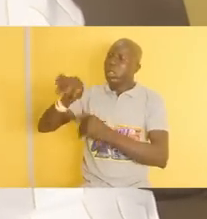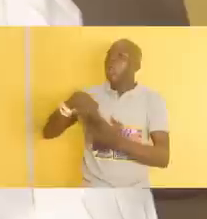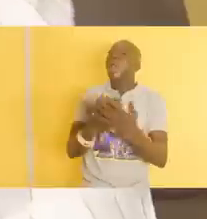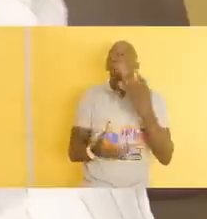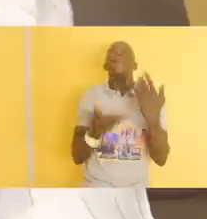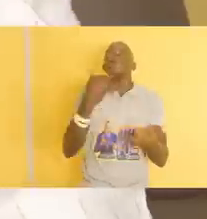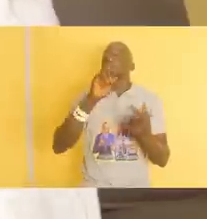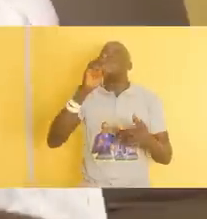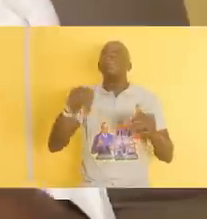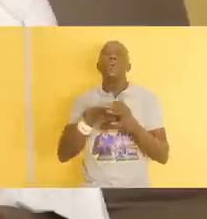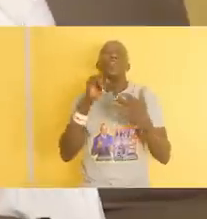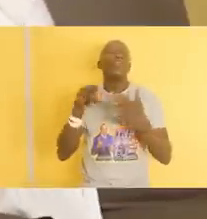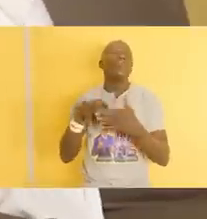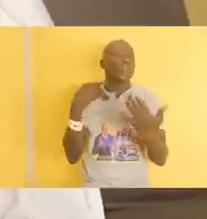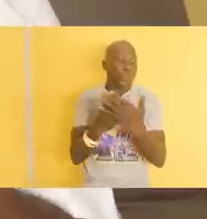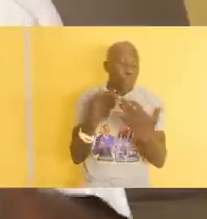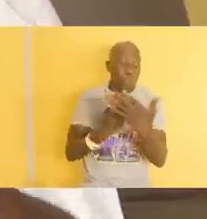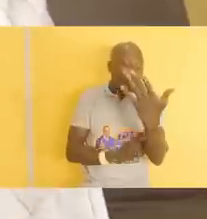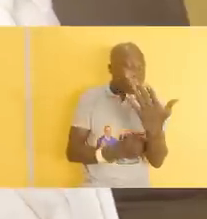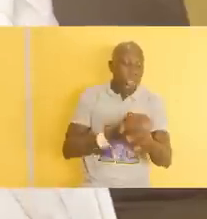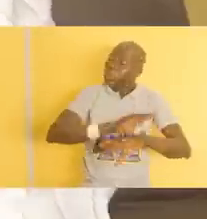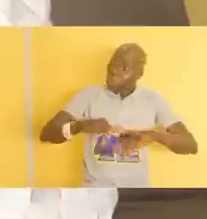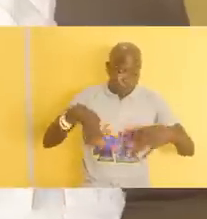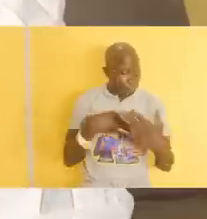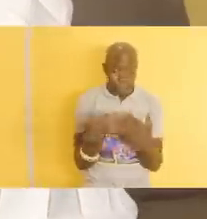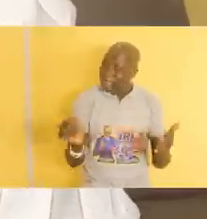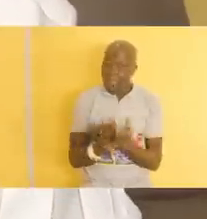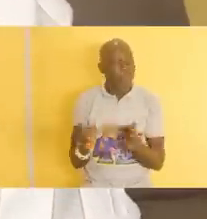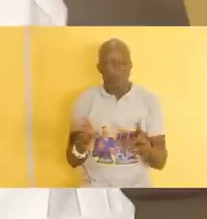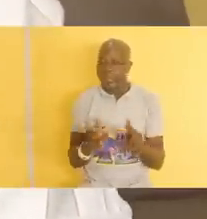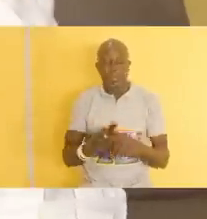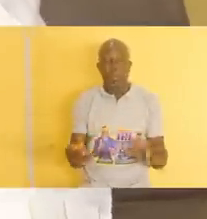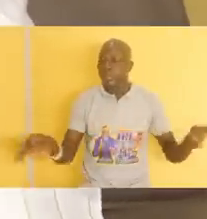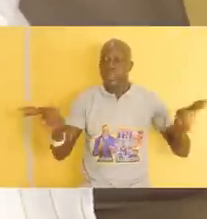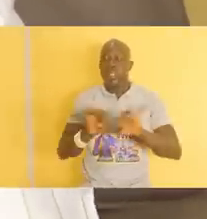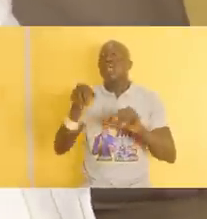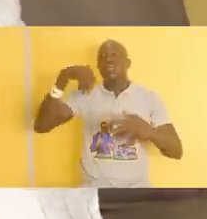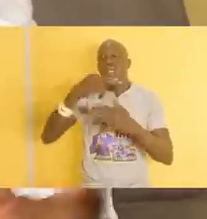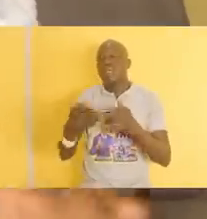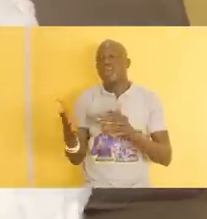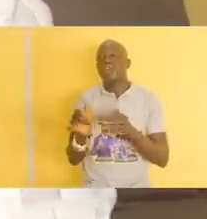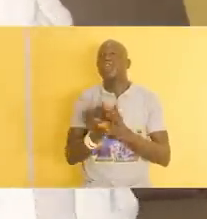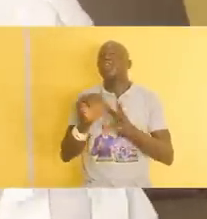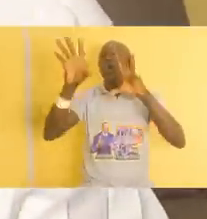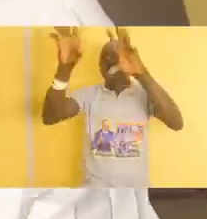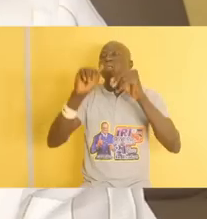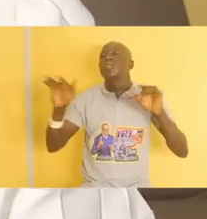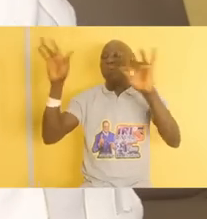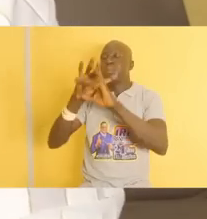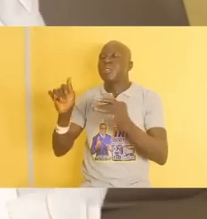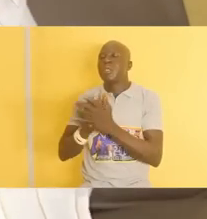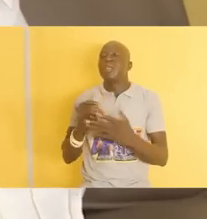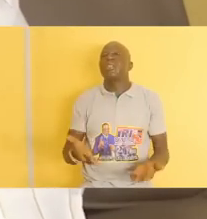Sorry, I don't miss it. Don't miss this one. Don't miss it. Don't miss it. Ose pataki. It's very important. Don't forget. Wari aruba. Amen. Wa gbe aye